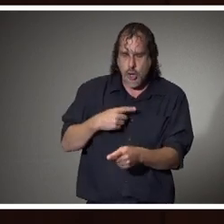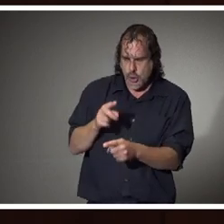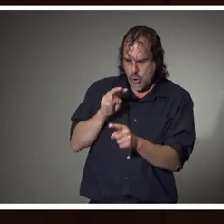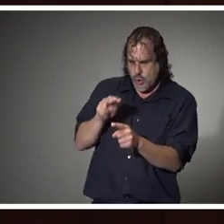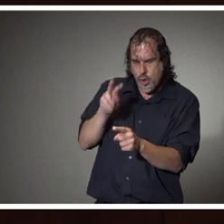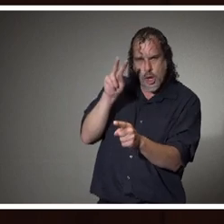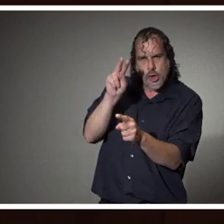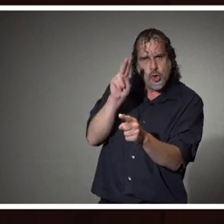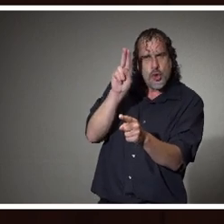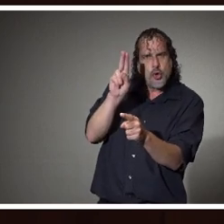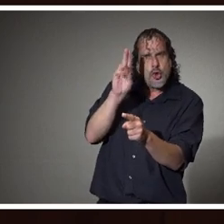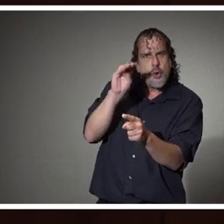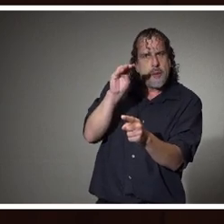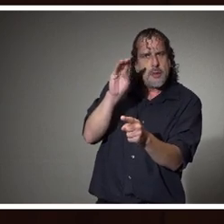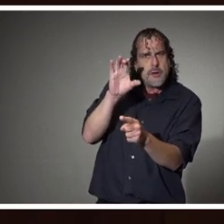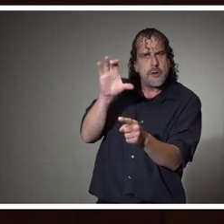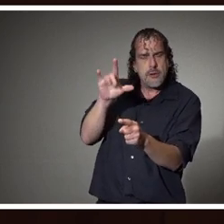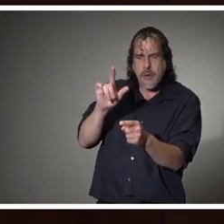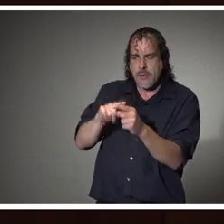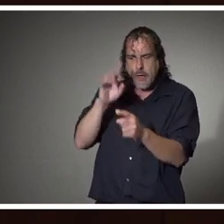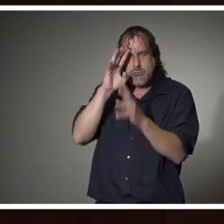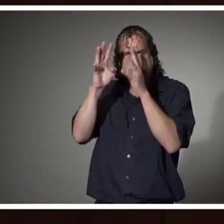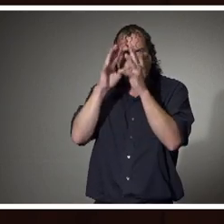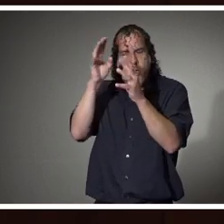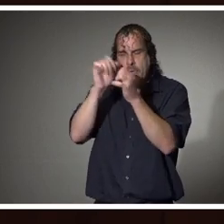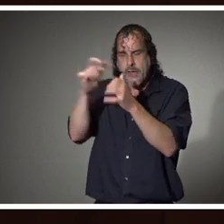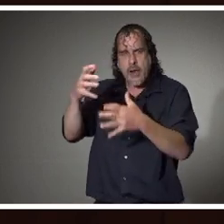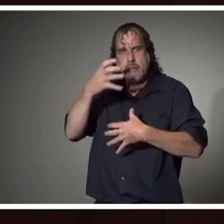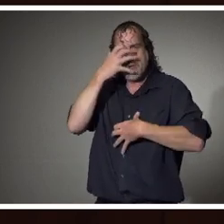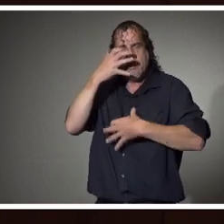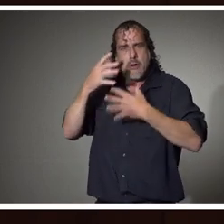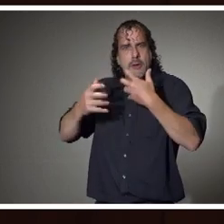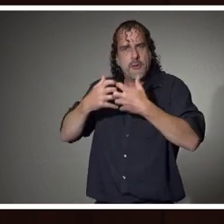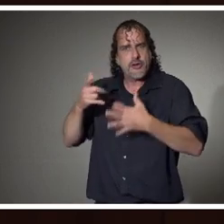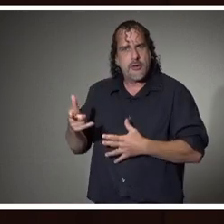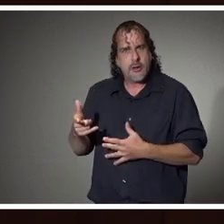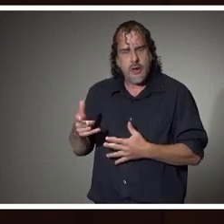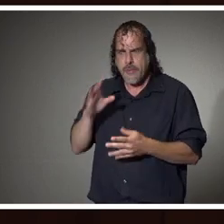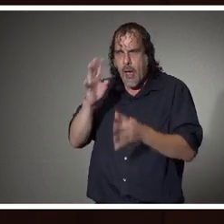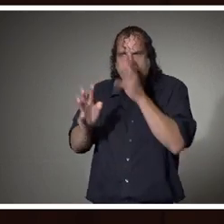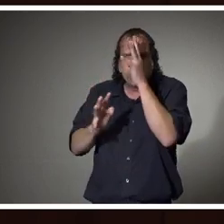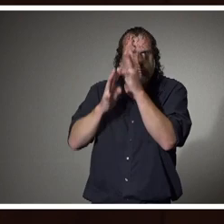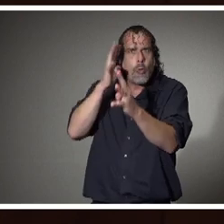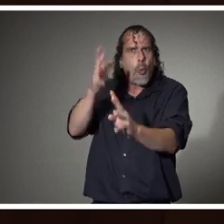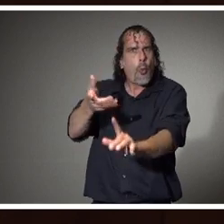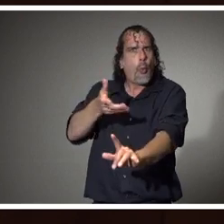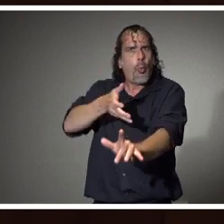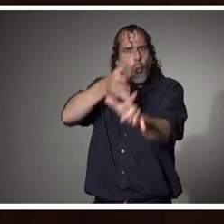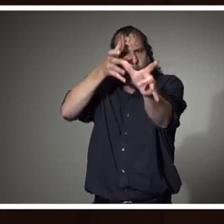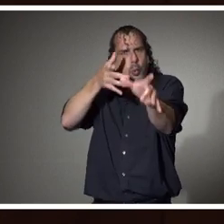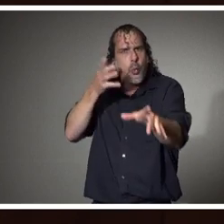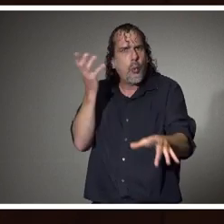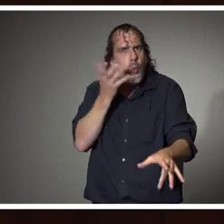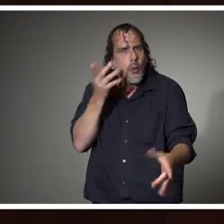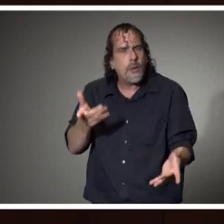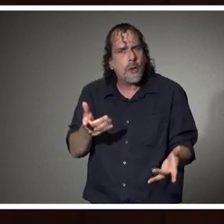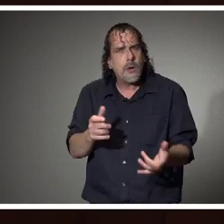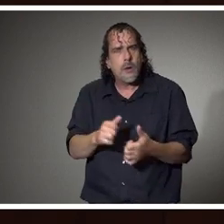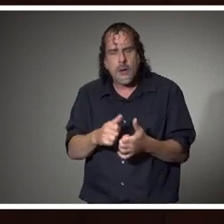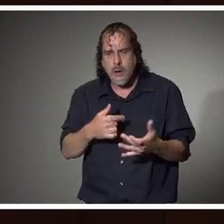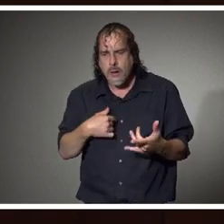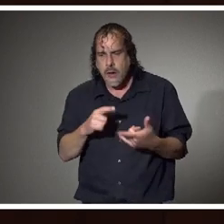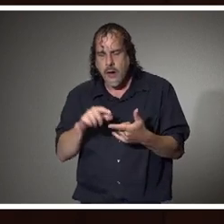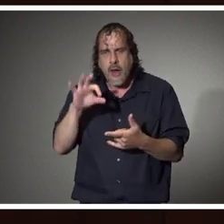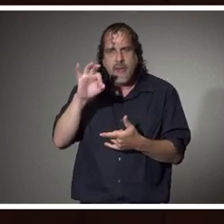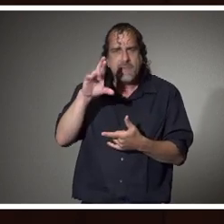Center that came up with their own ventilator, how innovative that was for them to do that. In Forest General and